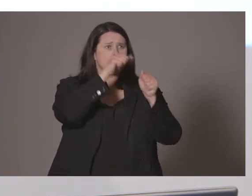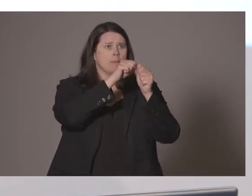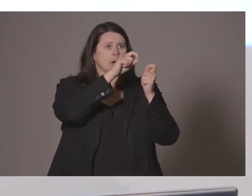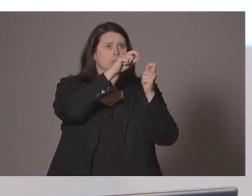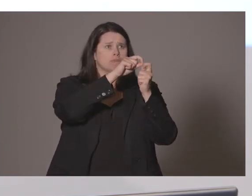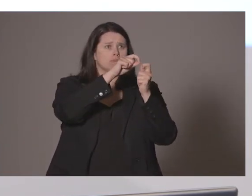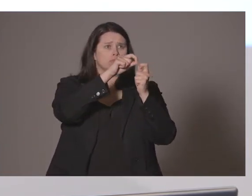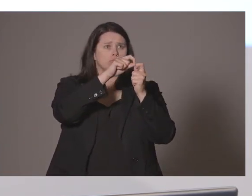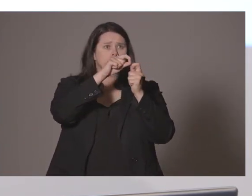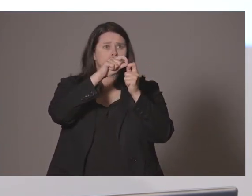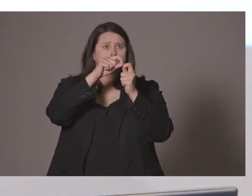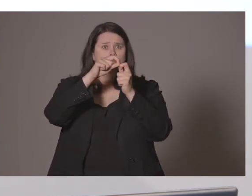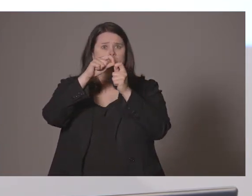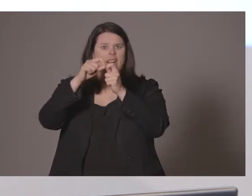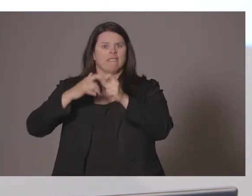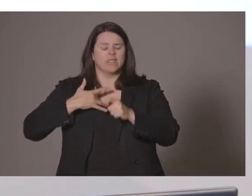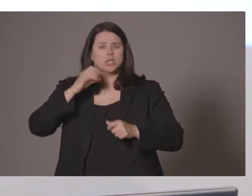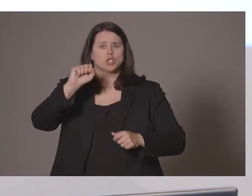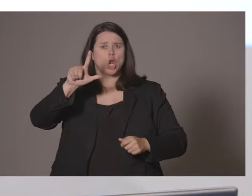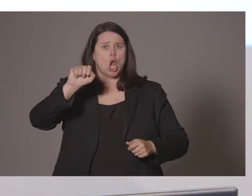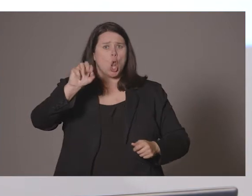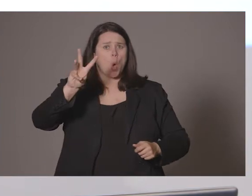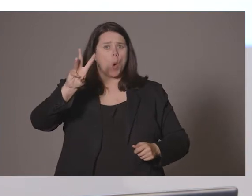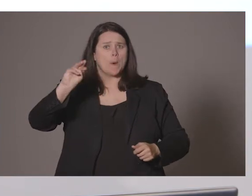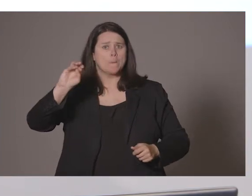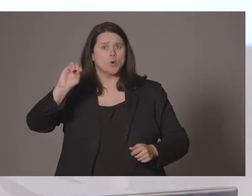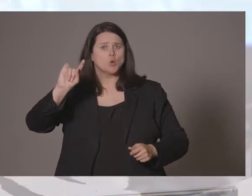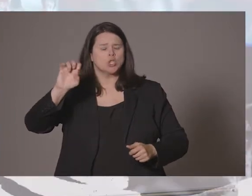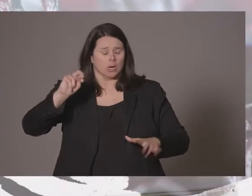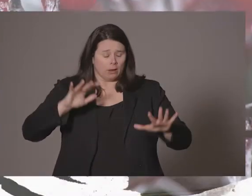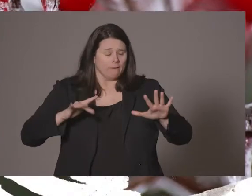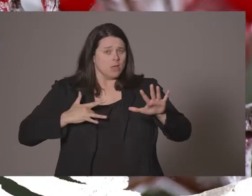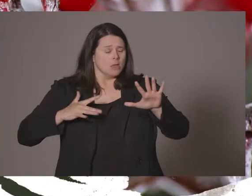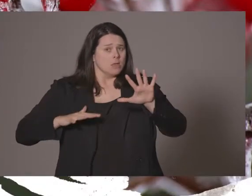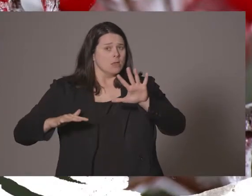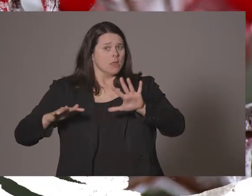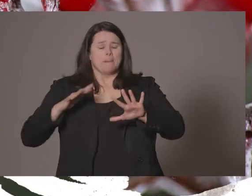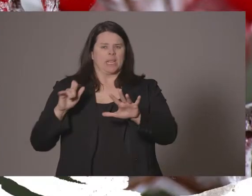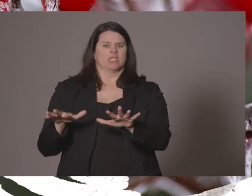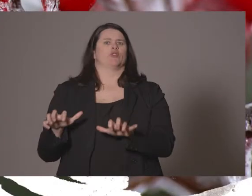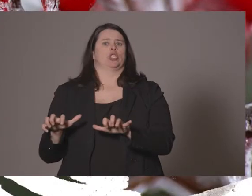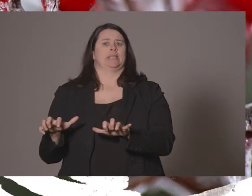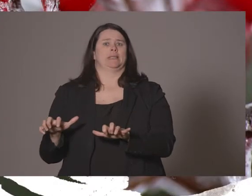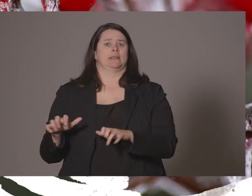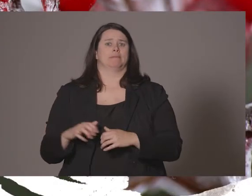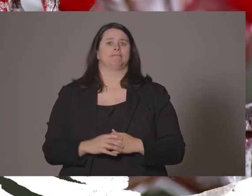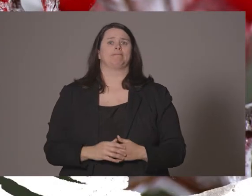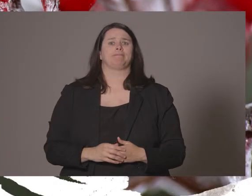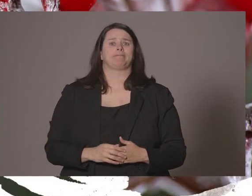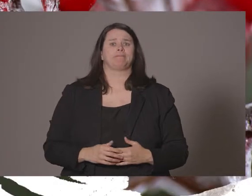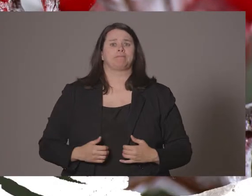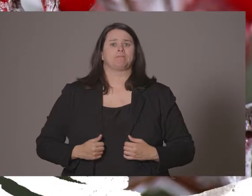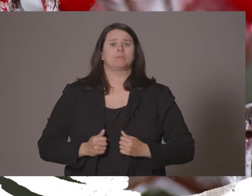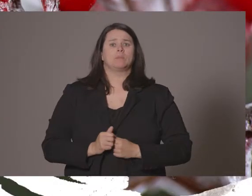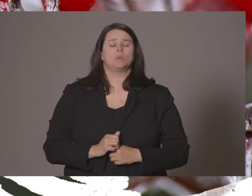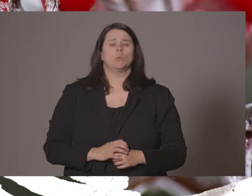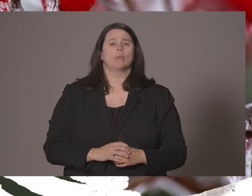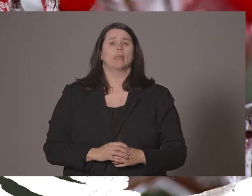the immobility is the classic component of the freeze. Immobility is not